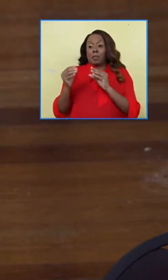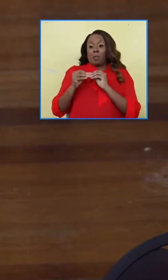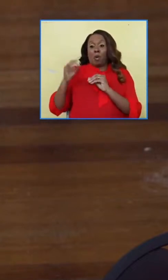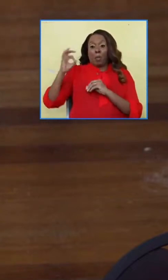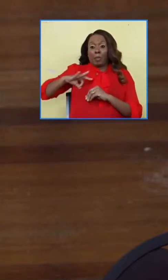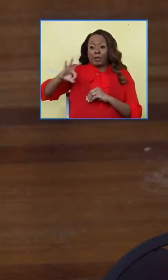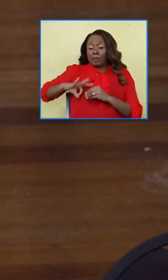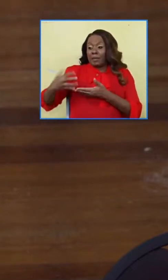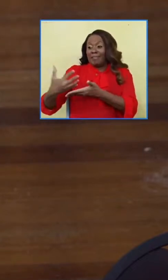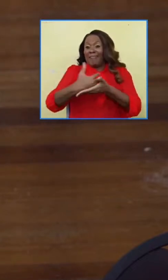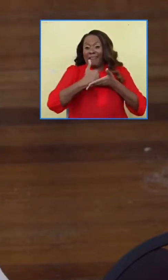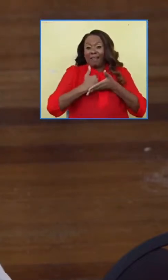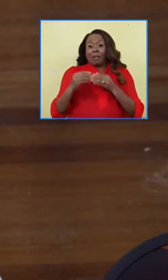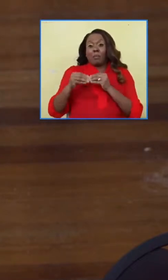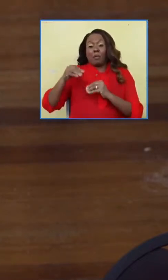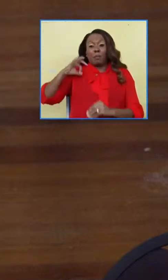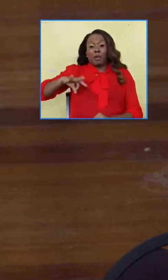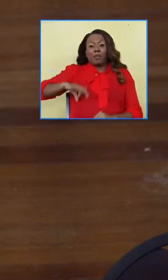than